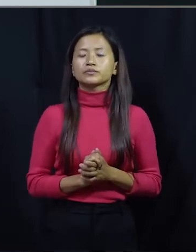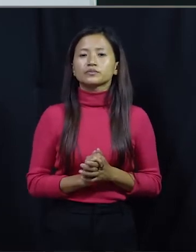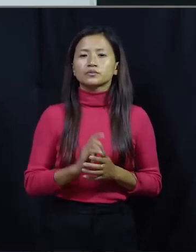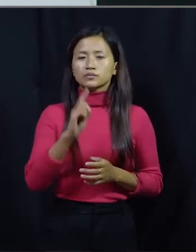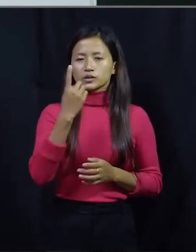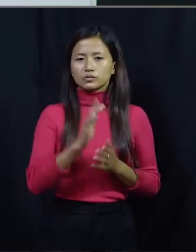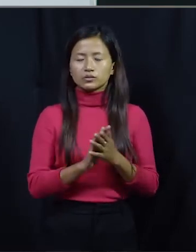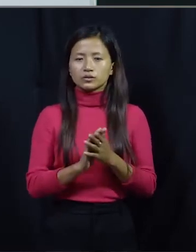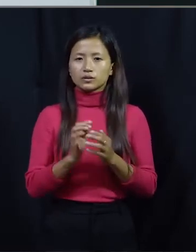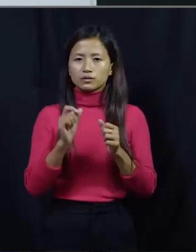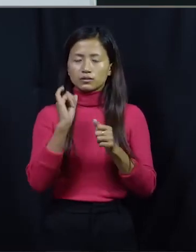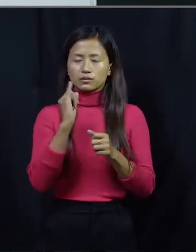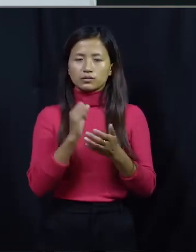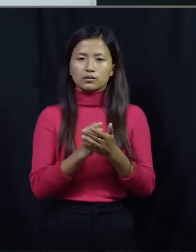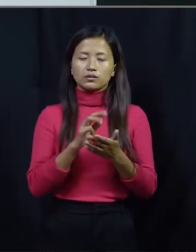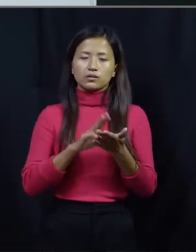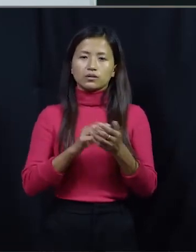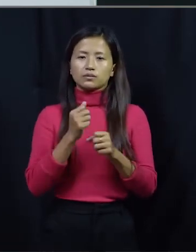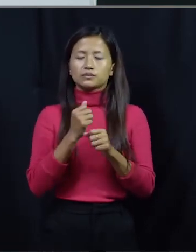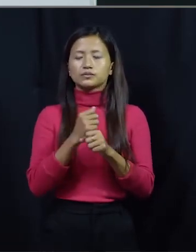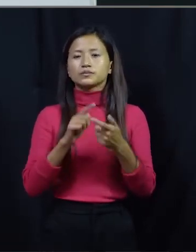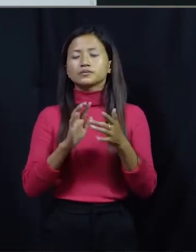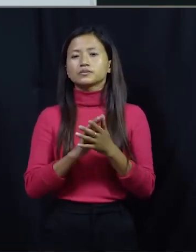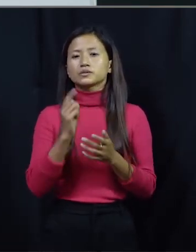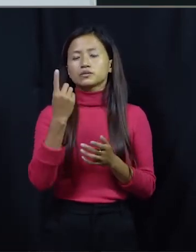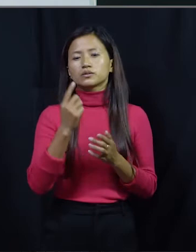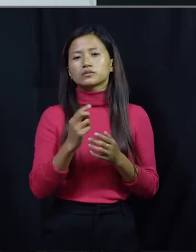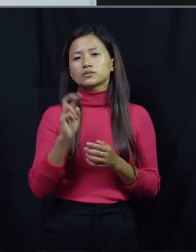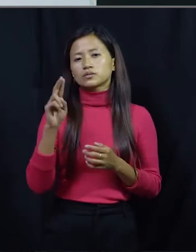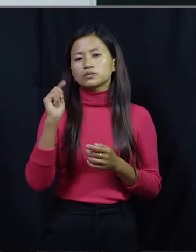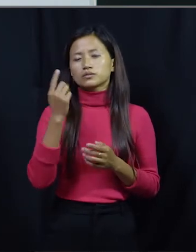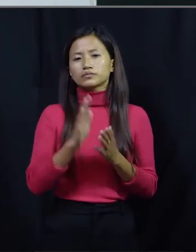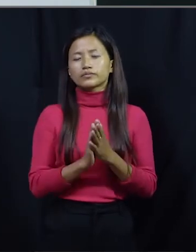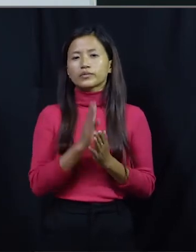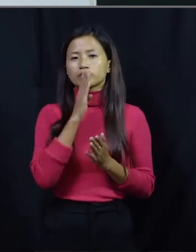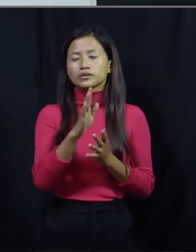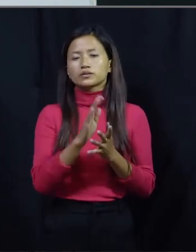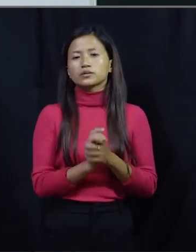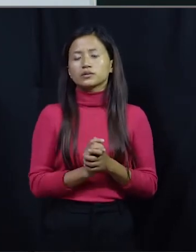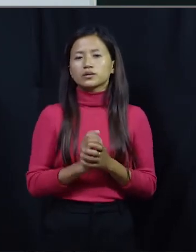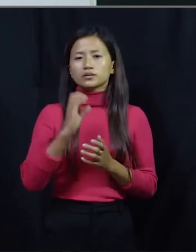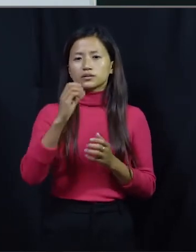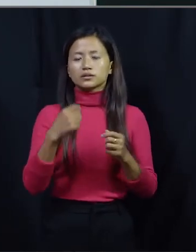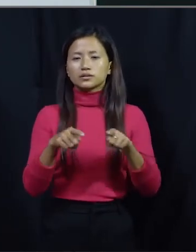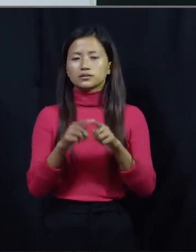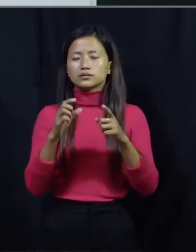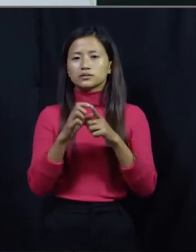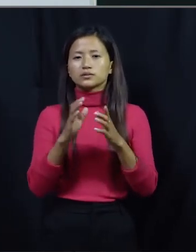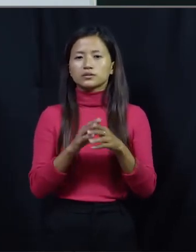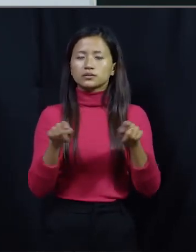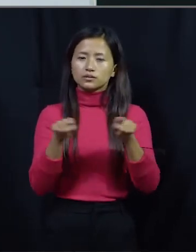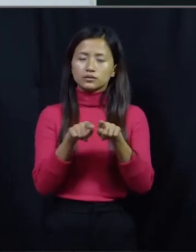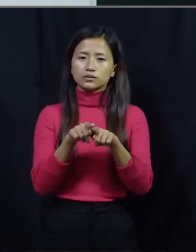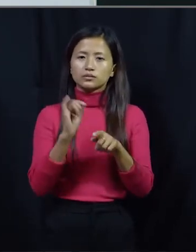only one image it has. Okay, and is it one-to-one? No, it is not one-to-one because C and D both are having the same